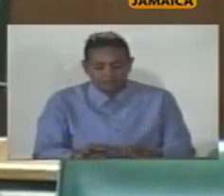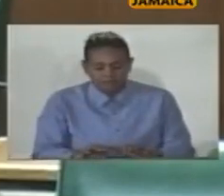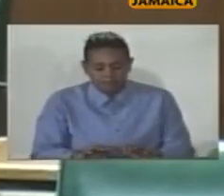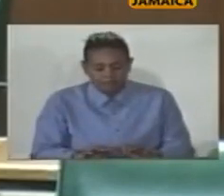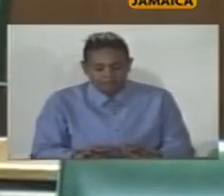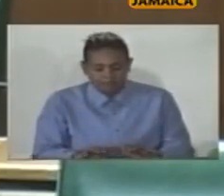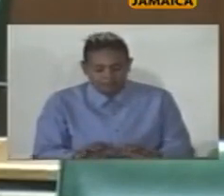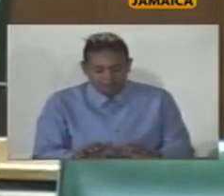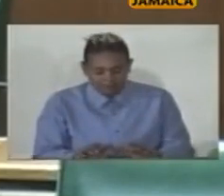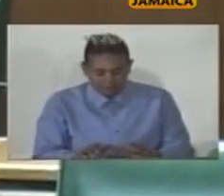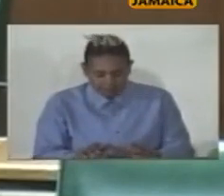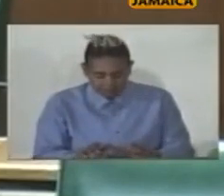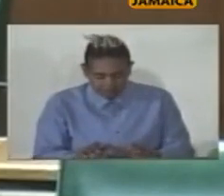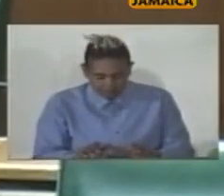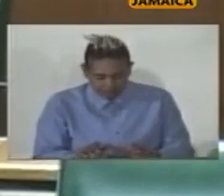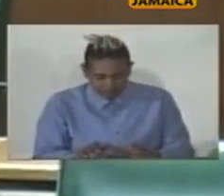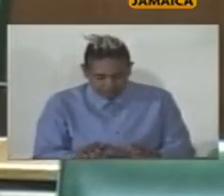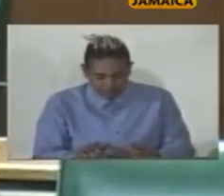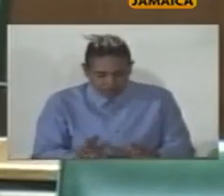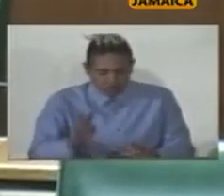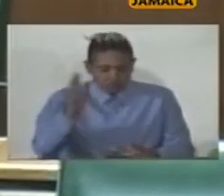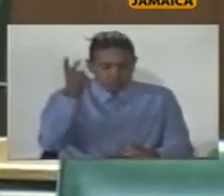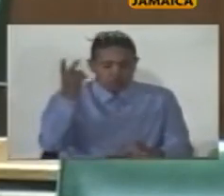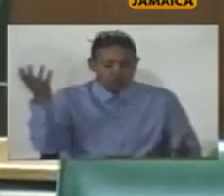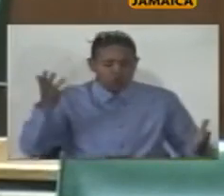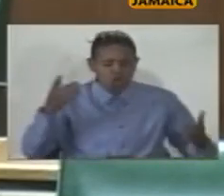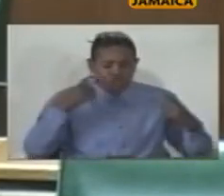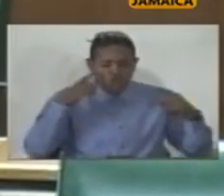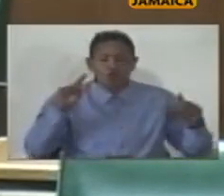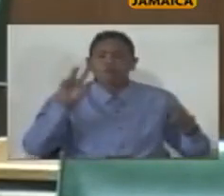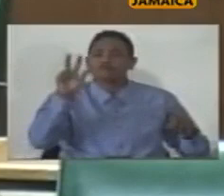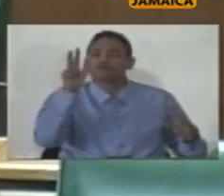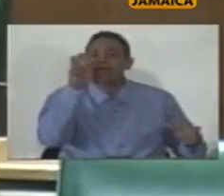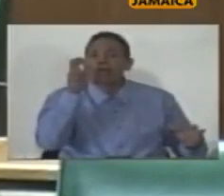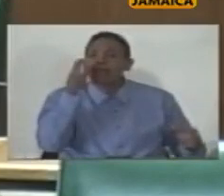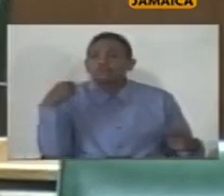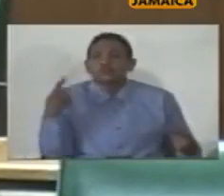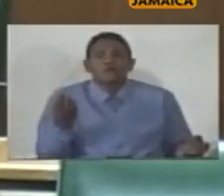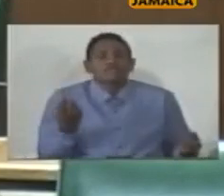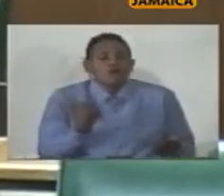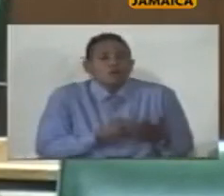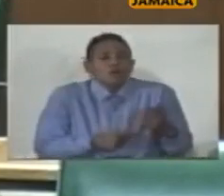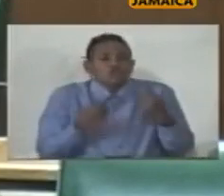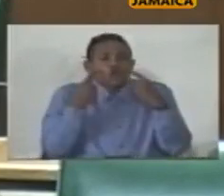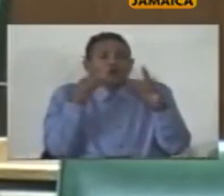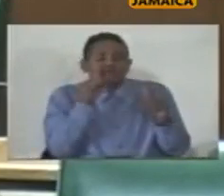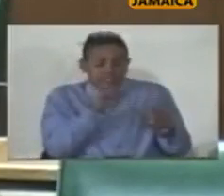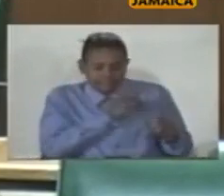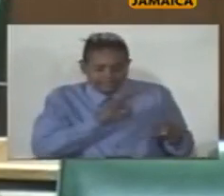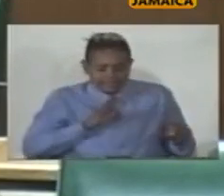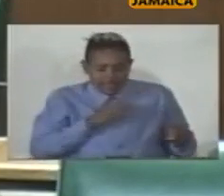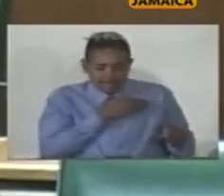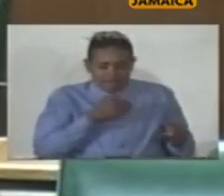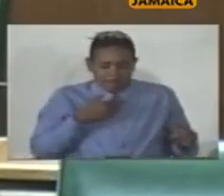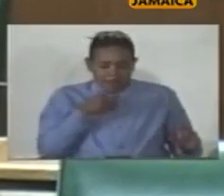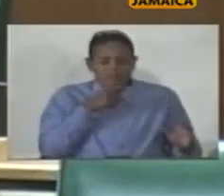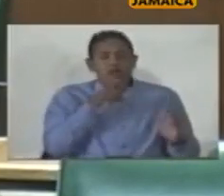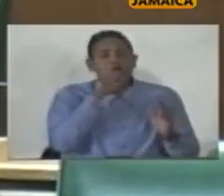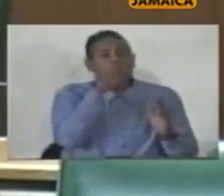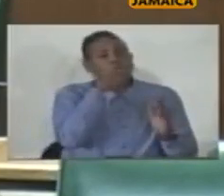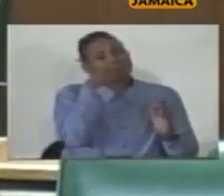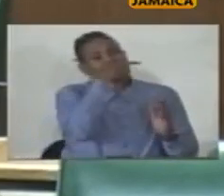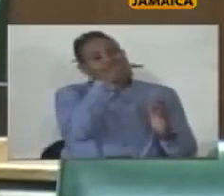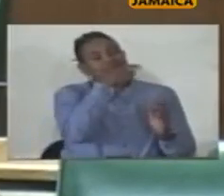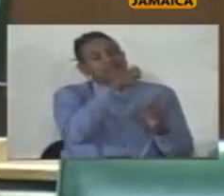2. What has been the outcome of the 3 hearings to date for the staff member accused of sexual